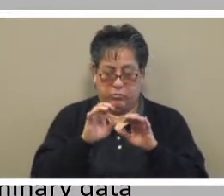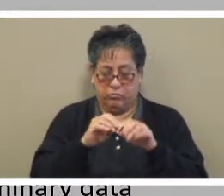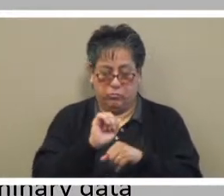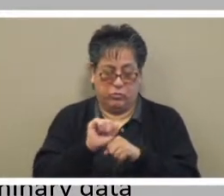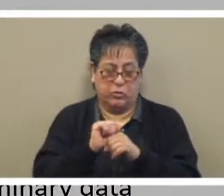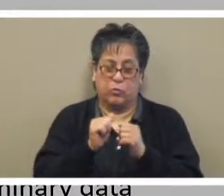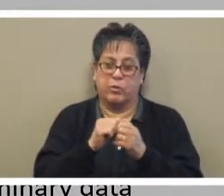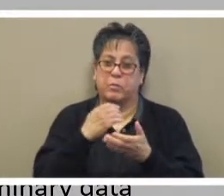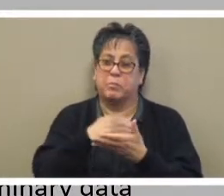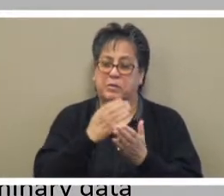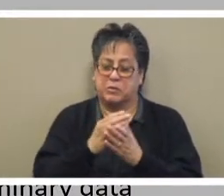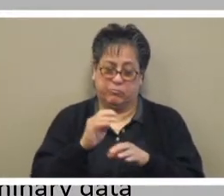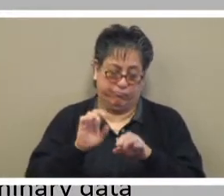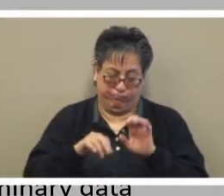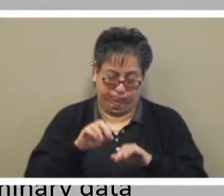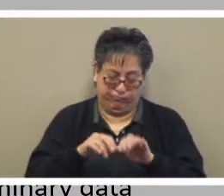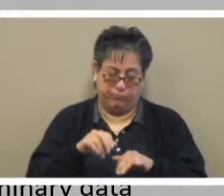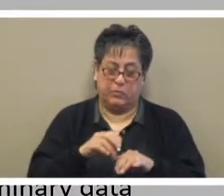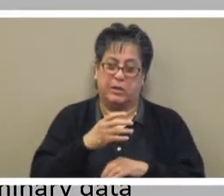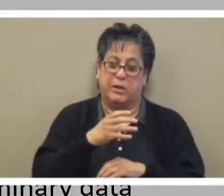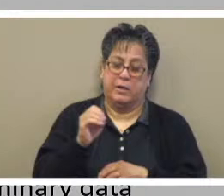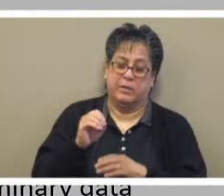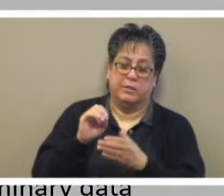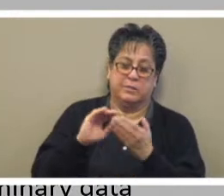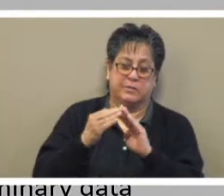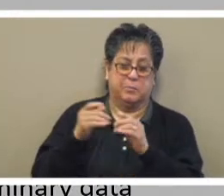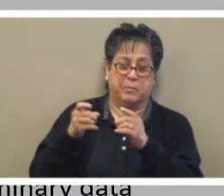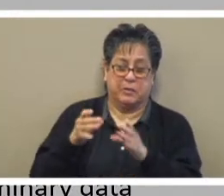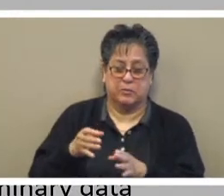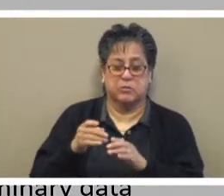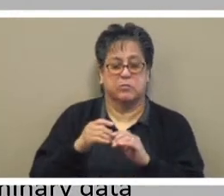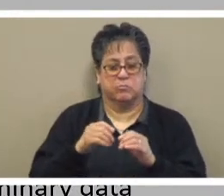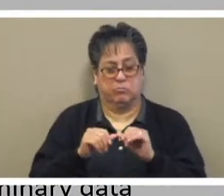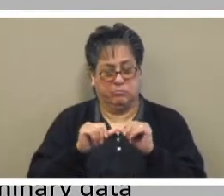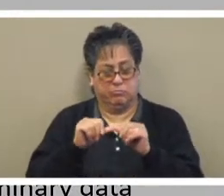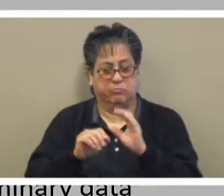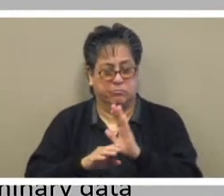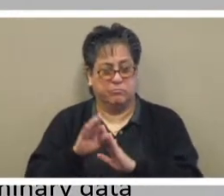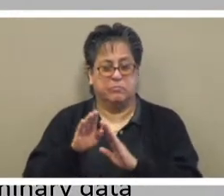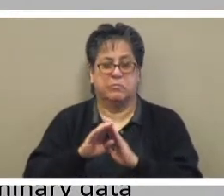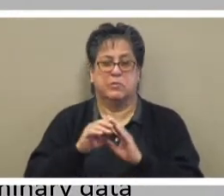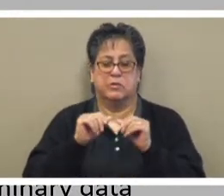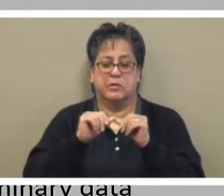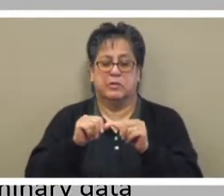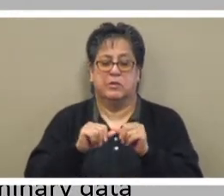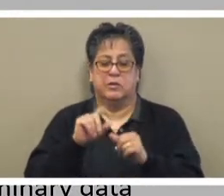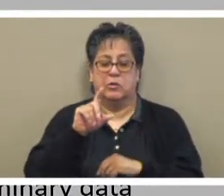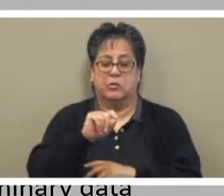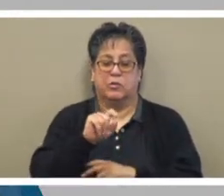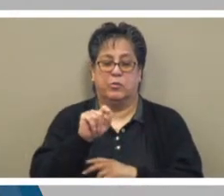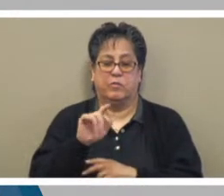departments and, of course, our interim city manager as we continue to develop the FY 2025 budget.